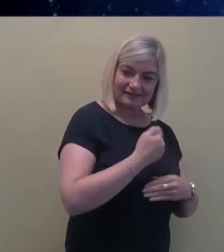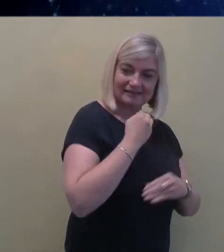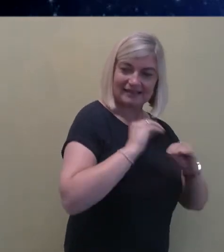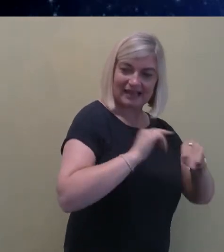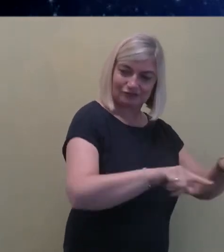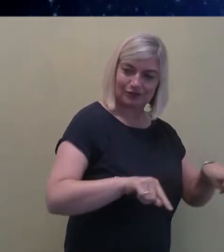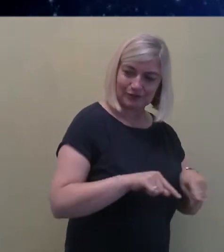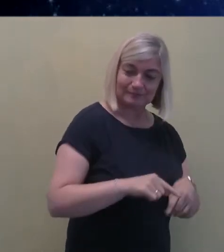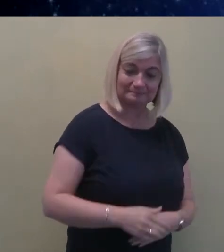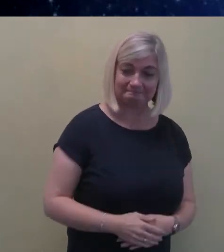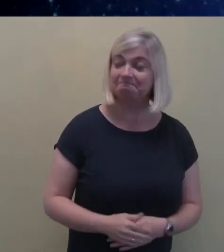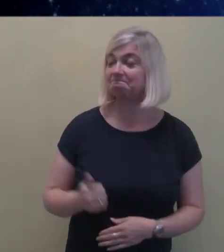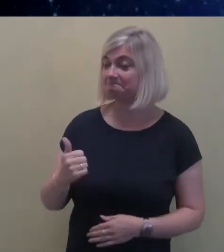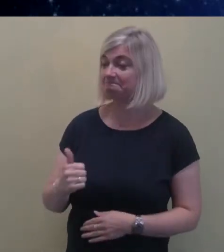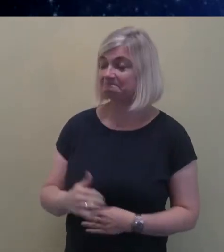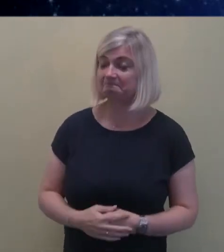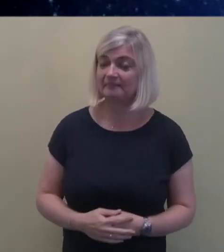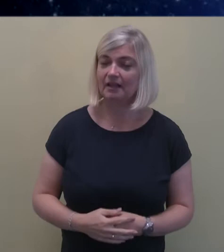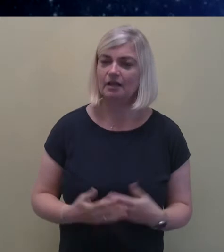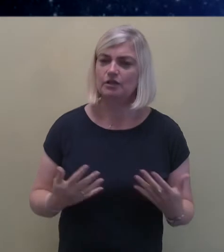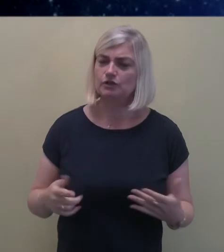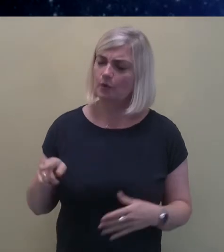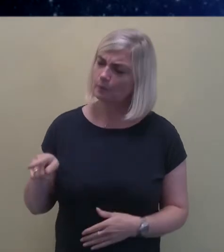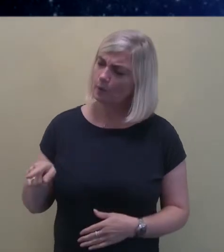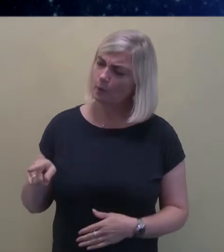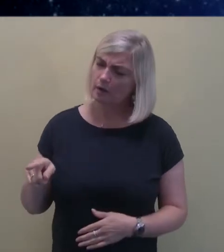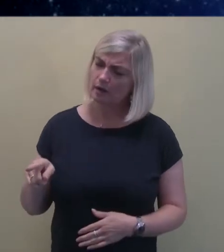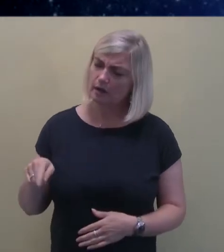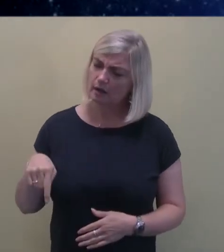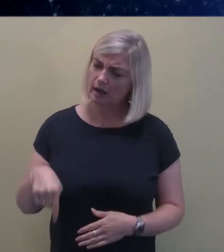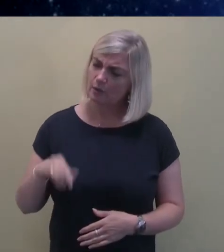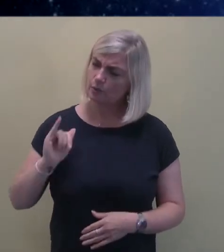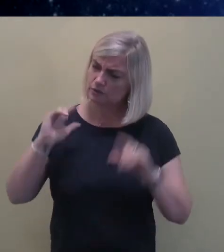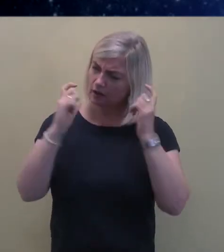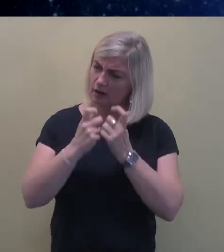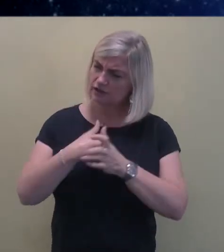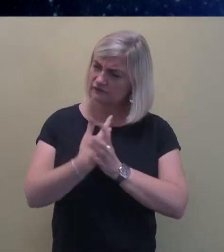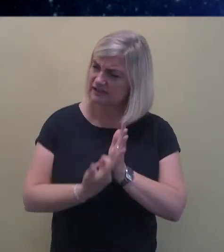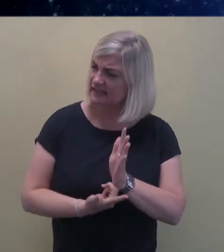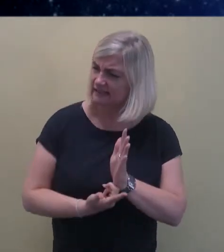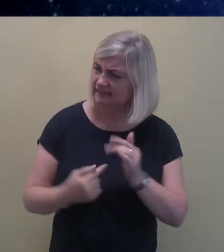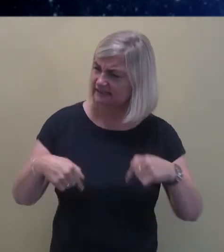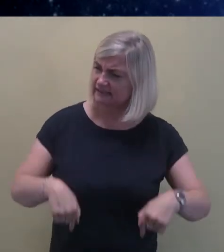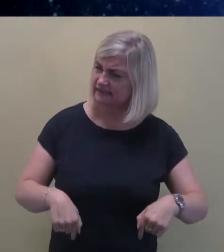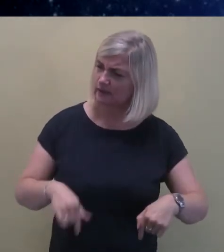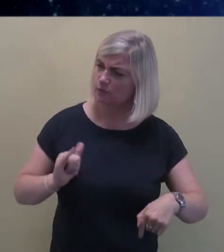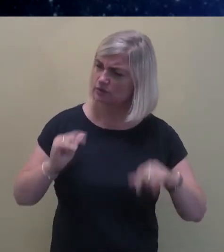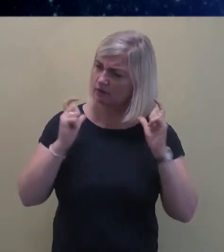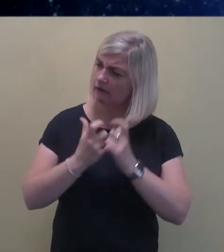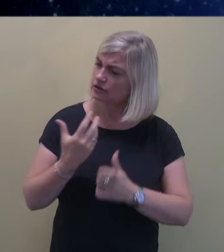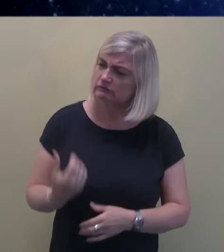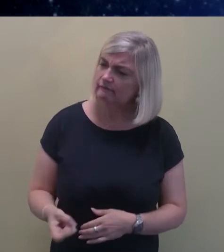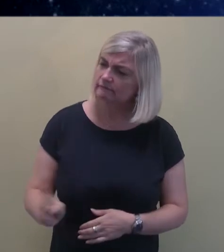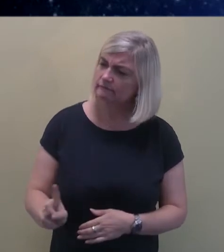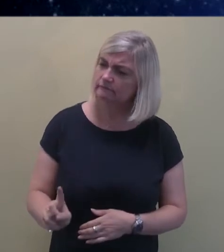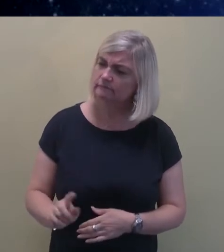allowed untethered access, admin access onto the machines, so they can experiment without having the block through IT help desk. Oh, you can't do